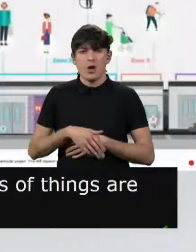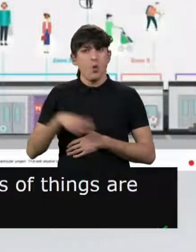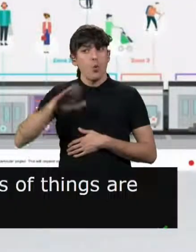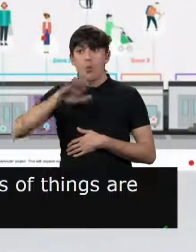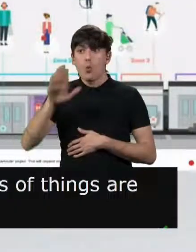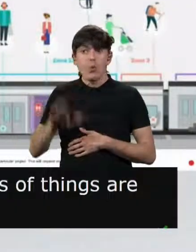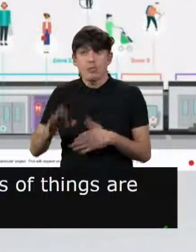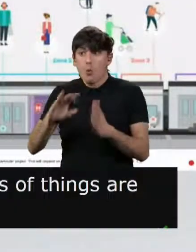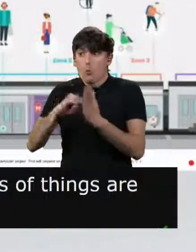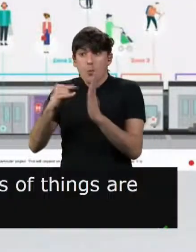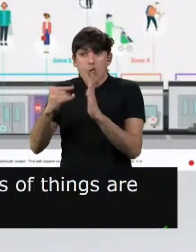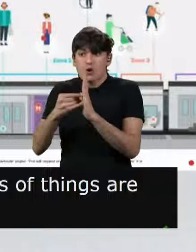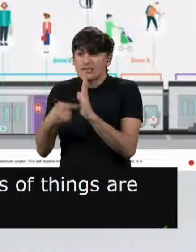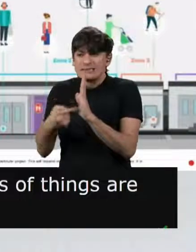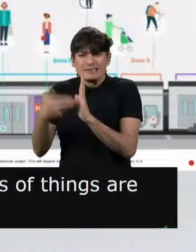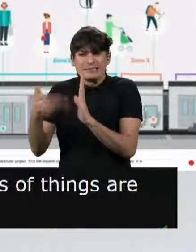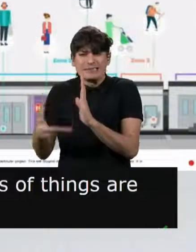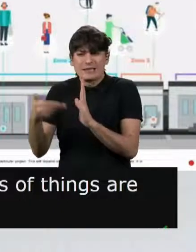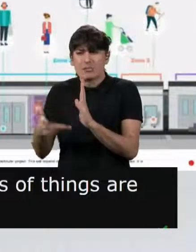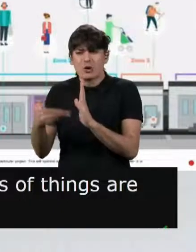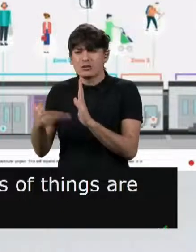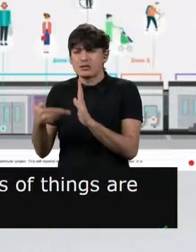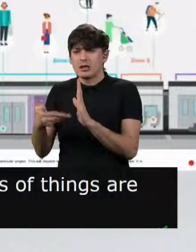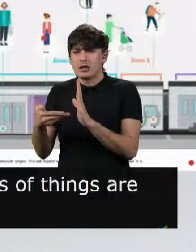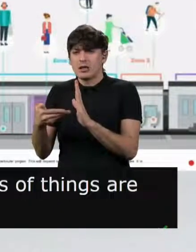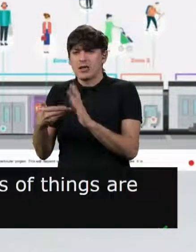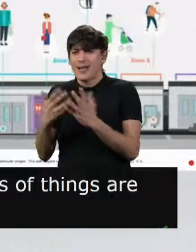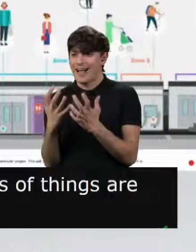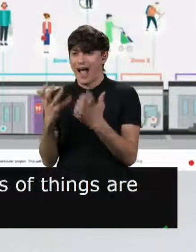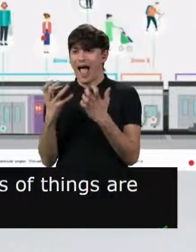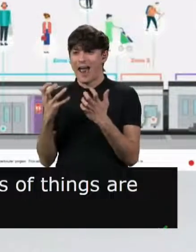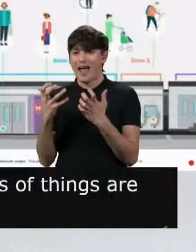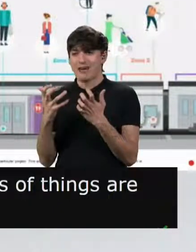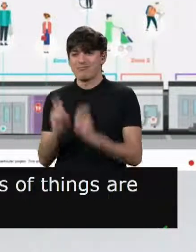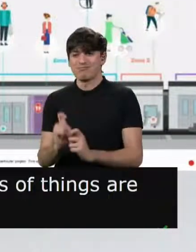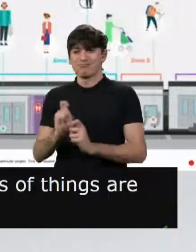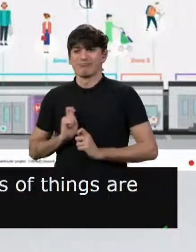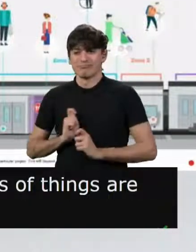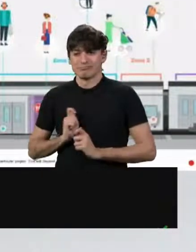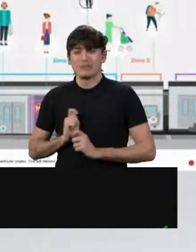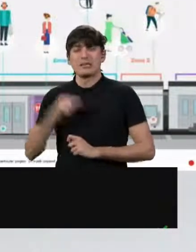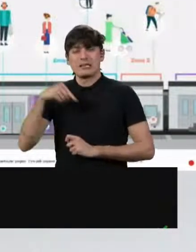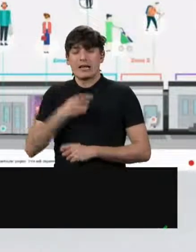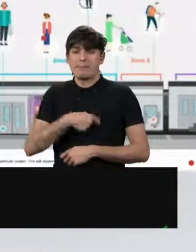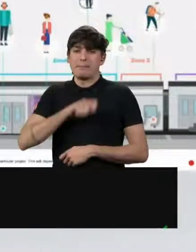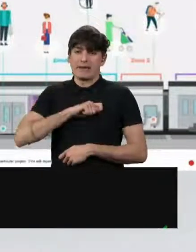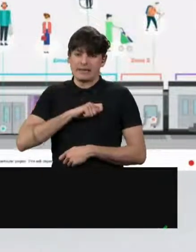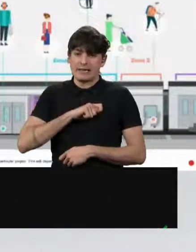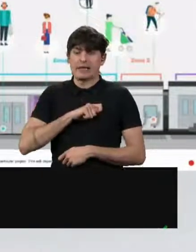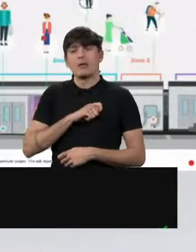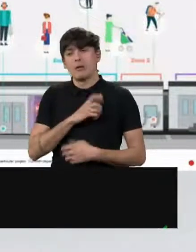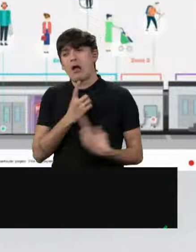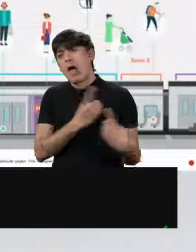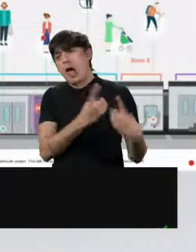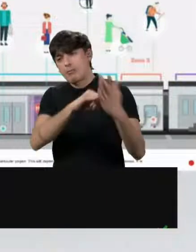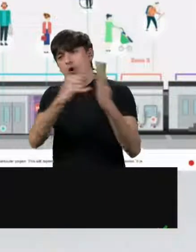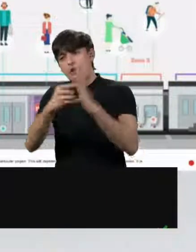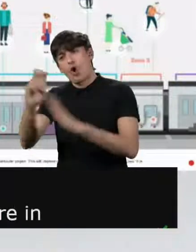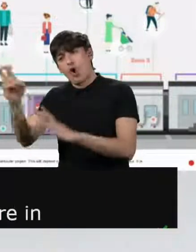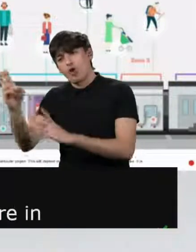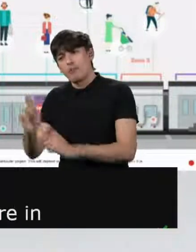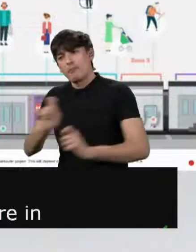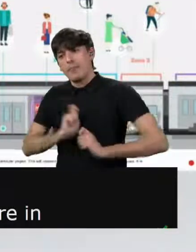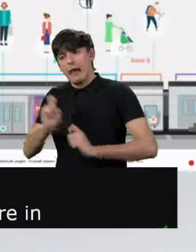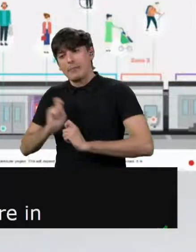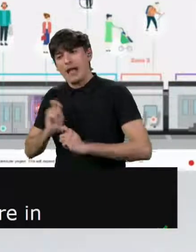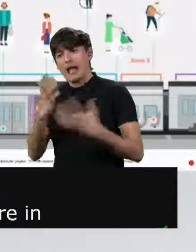the other big project that we were awarded here in Spain, there were